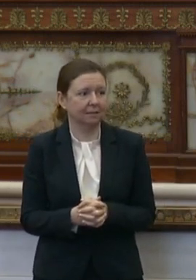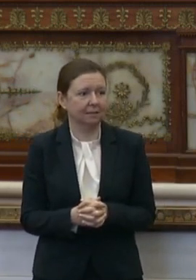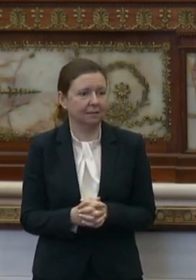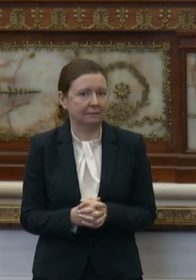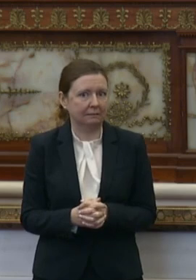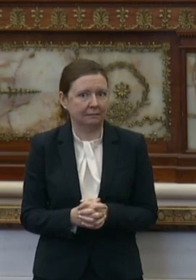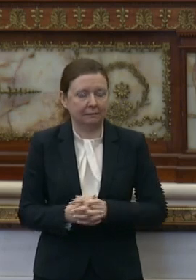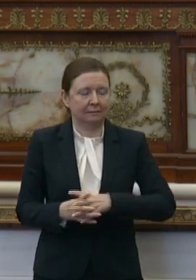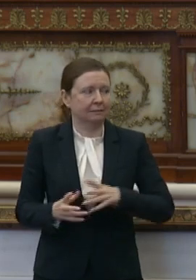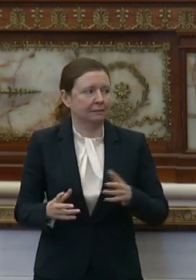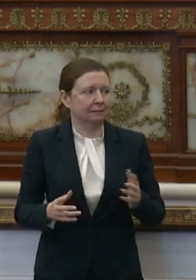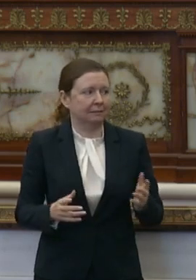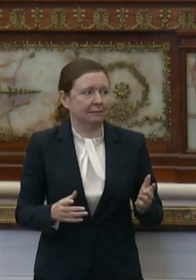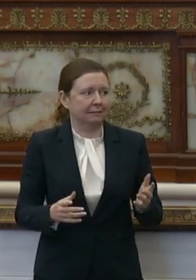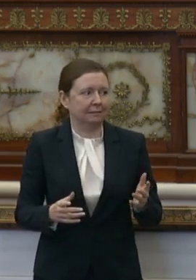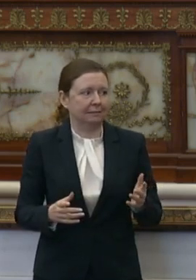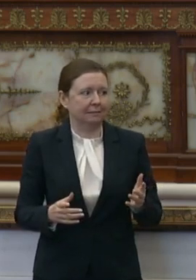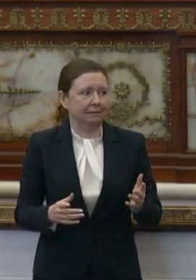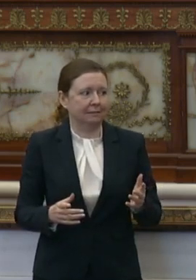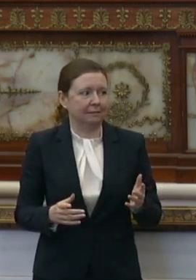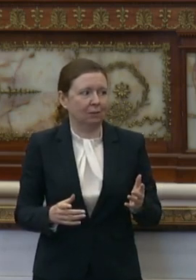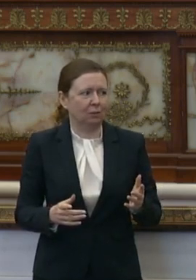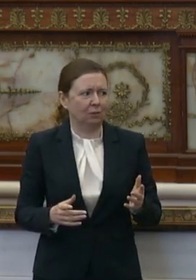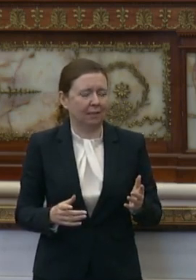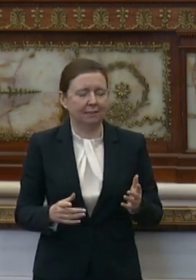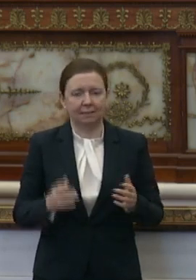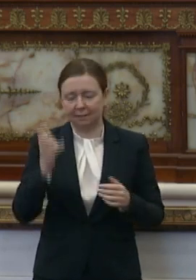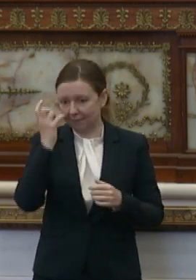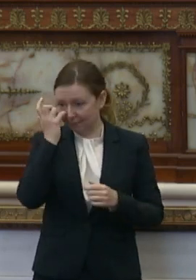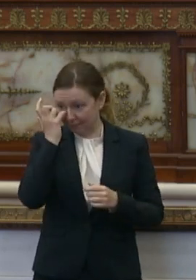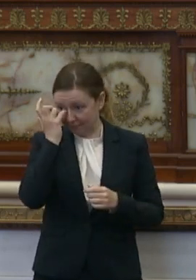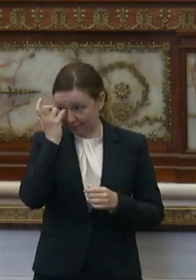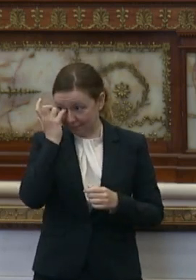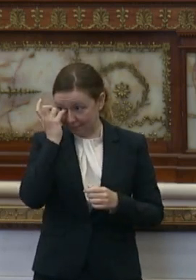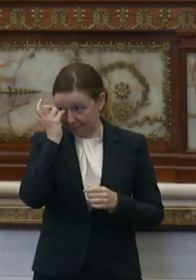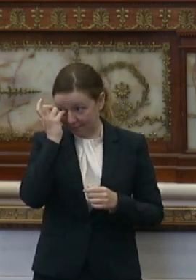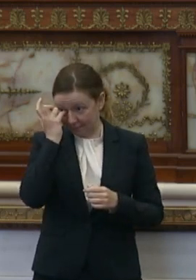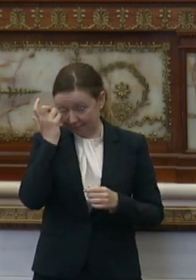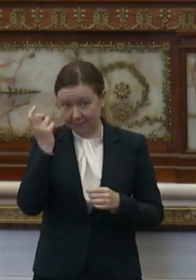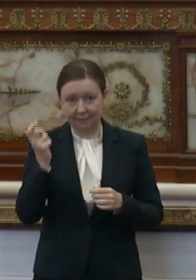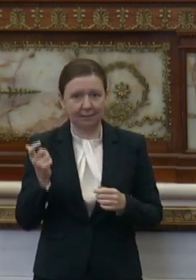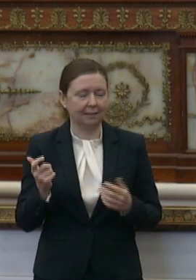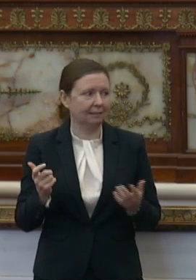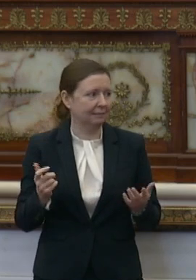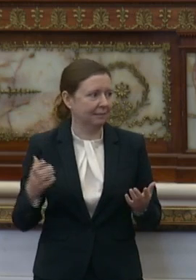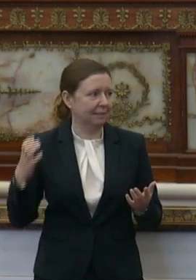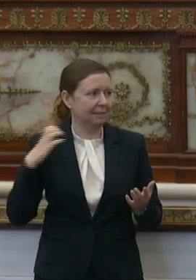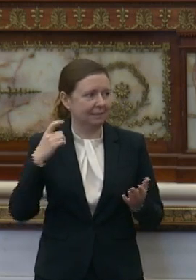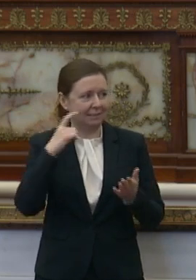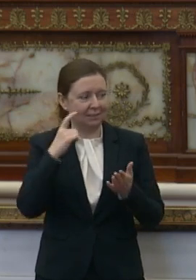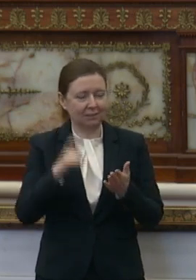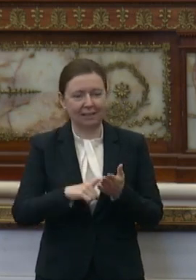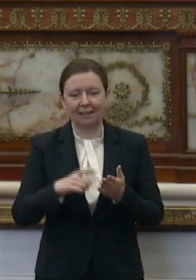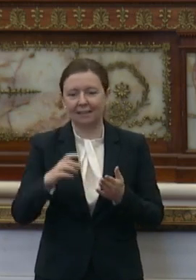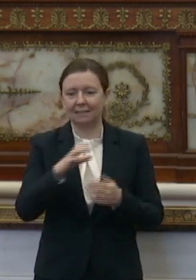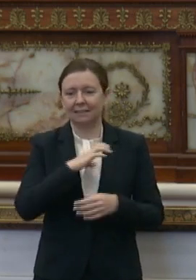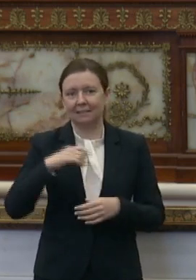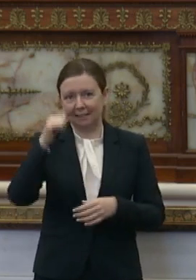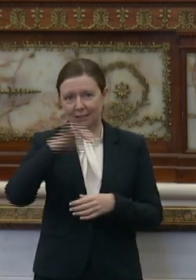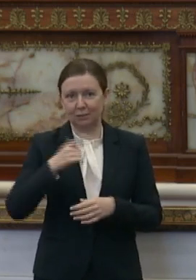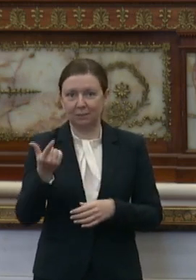awesome opportunity to do good work for the people and the citizens of the city of Philadelphia. Chair recognizes Councilman